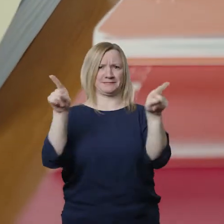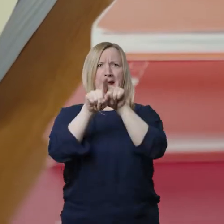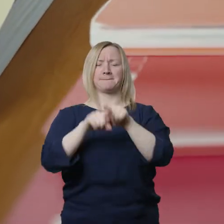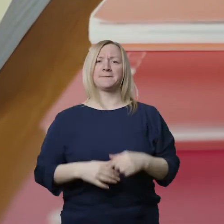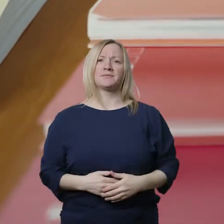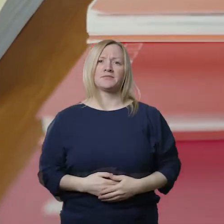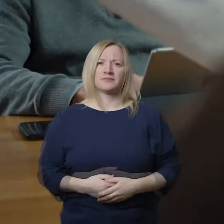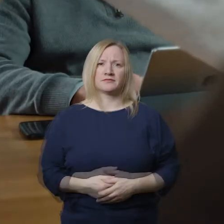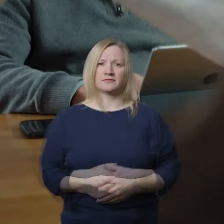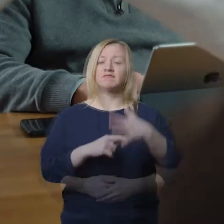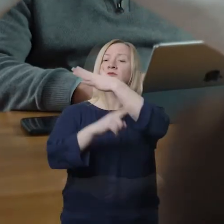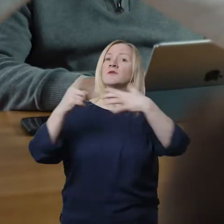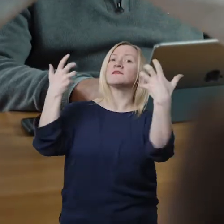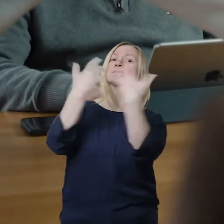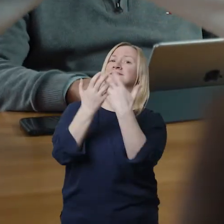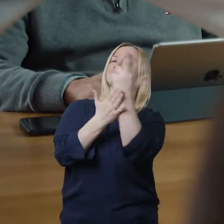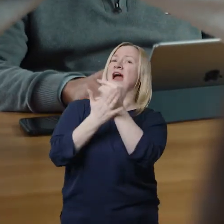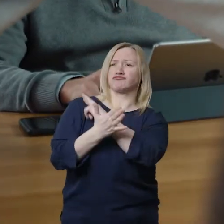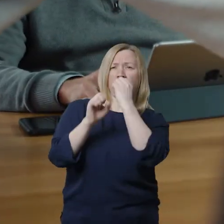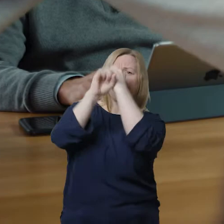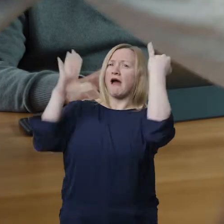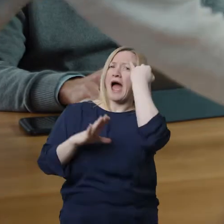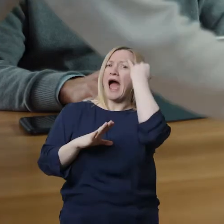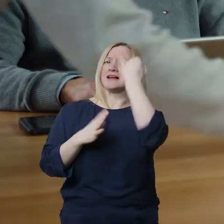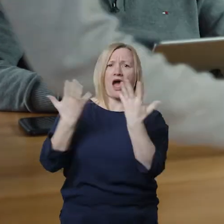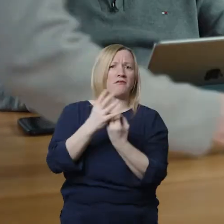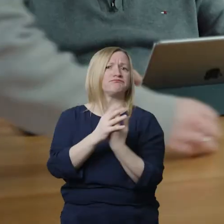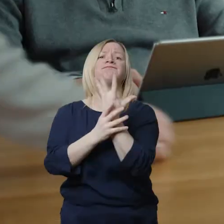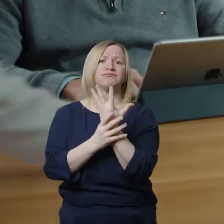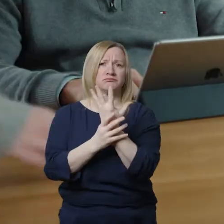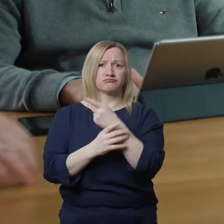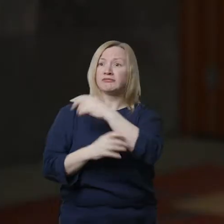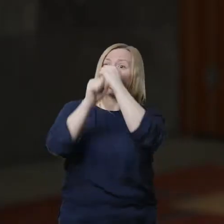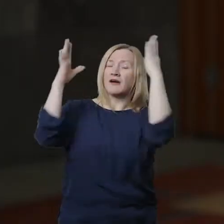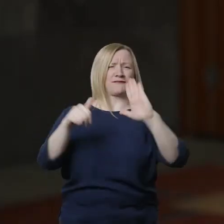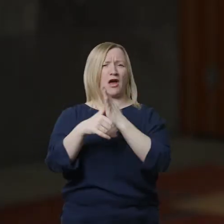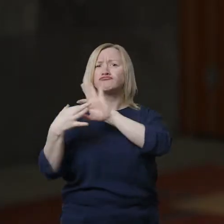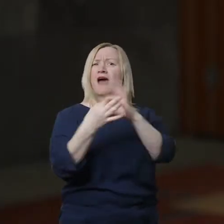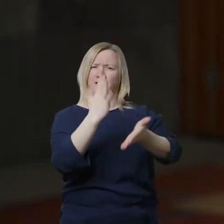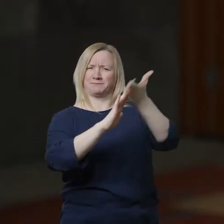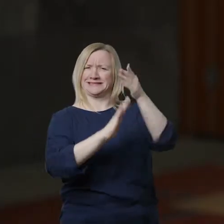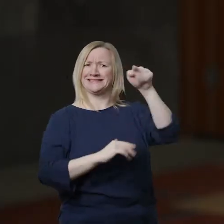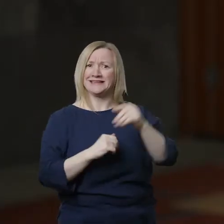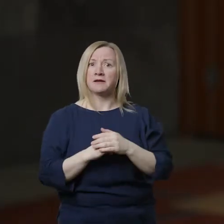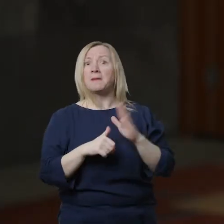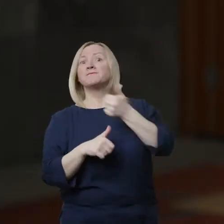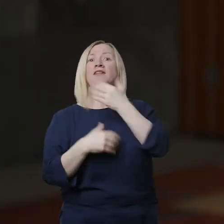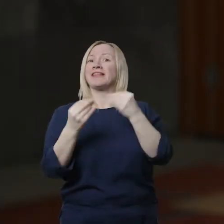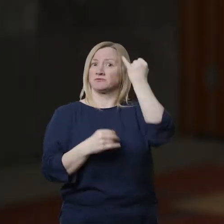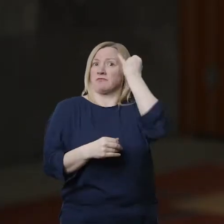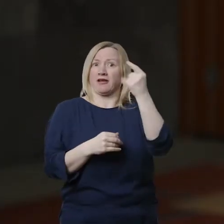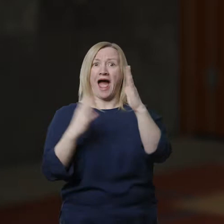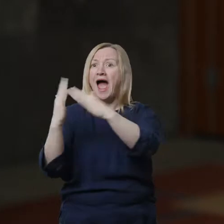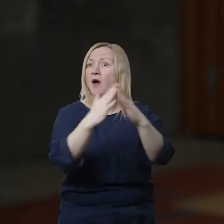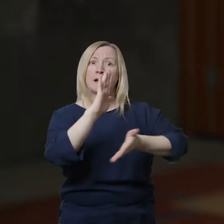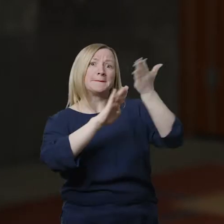every architecture office. Universal design as a concept, when it was developed, the concept is primarily applicable to the construction and primarily,